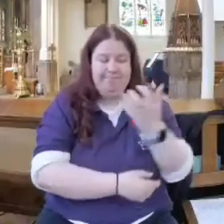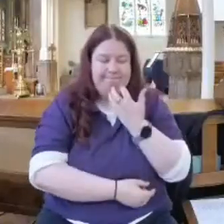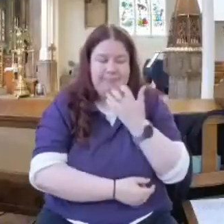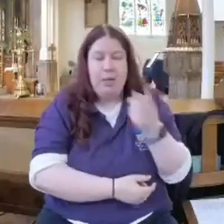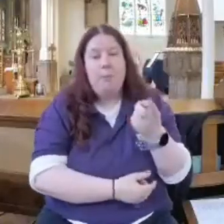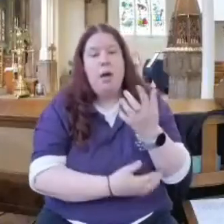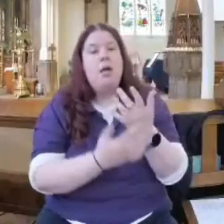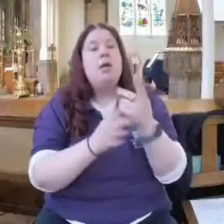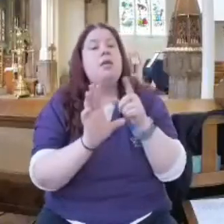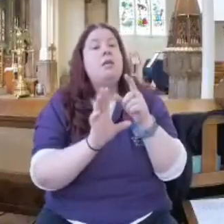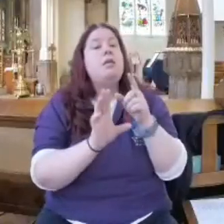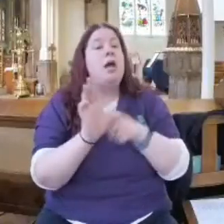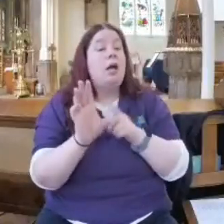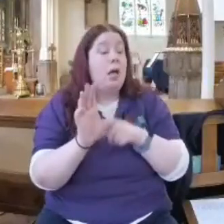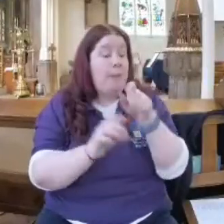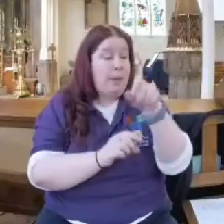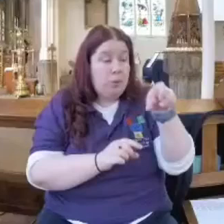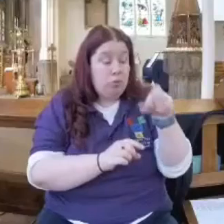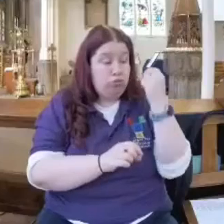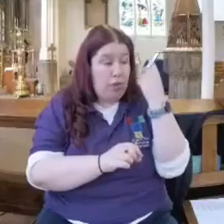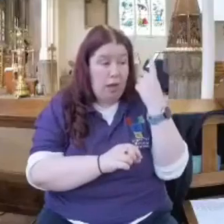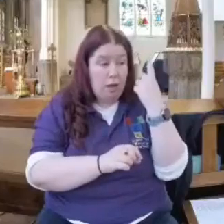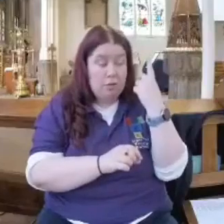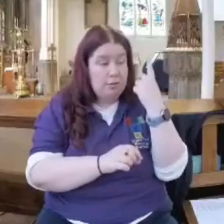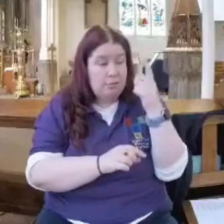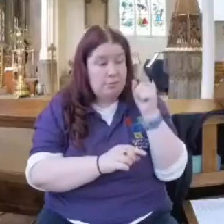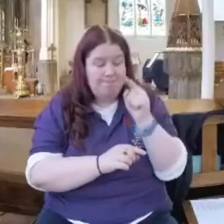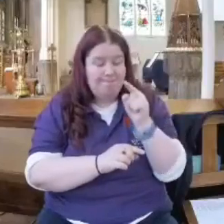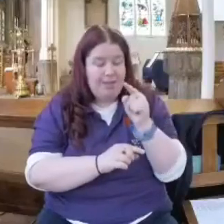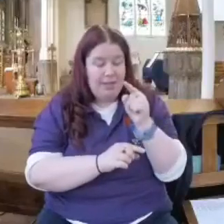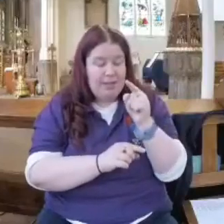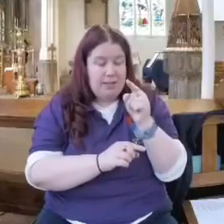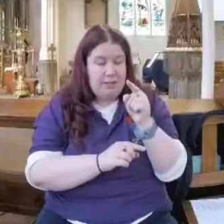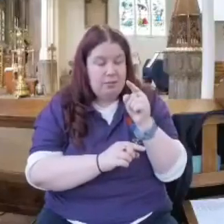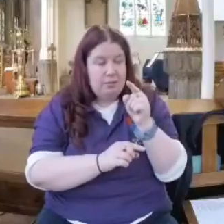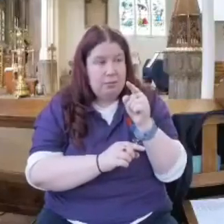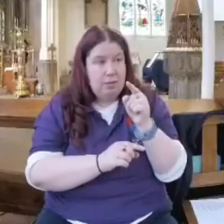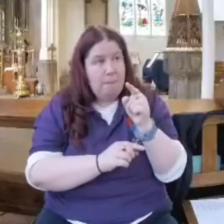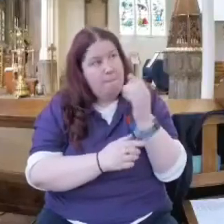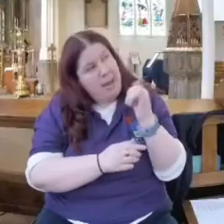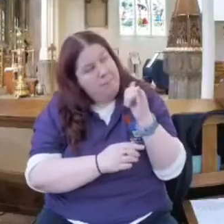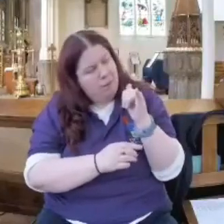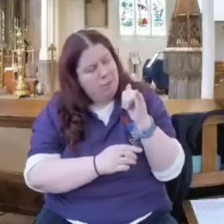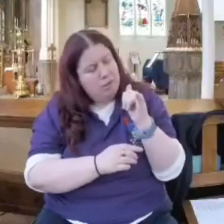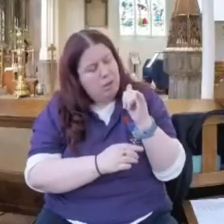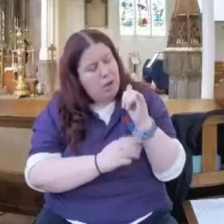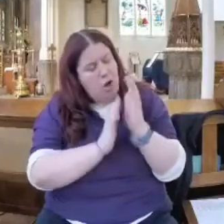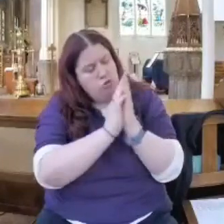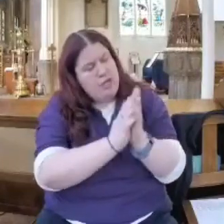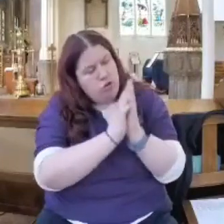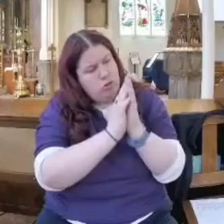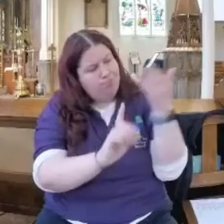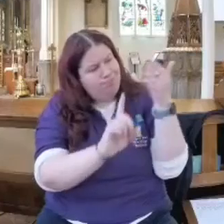now moving away from the 20th century atheisms and are far more open to holding religious identity, holding